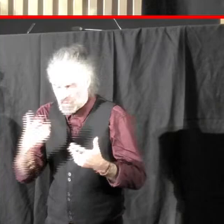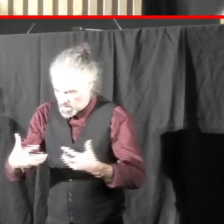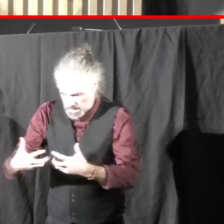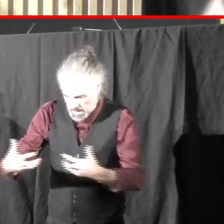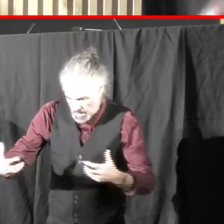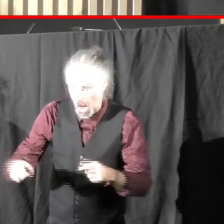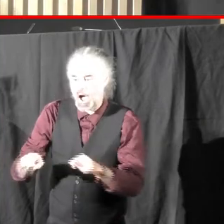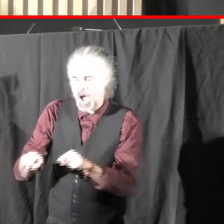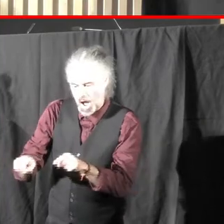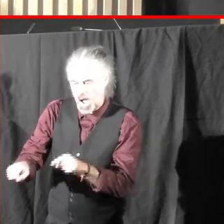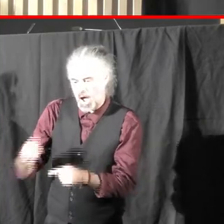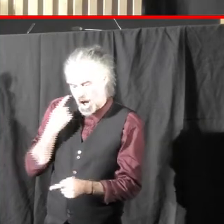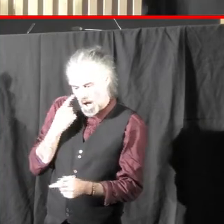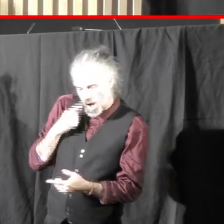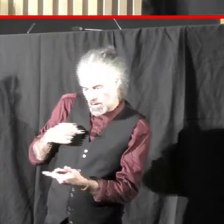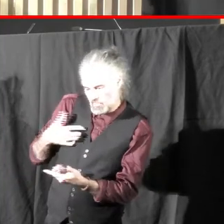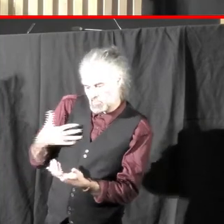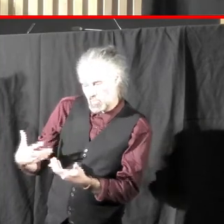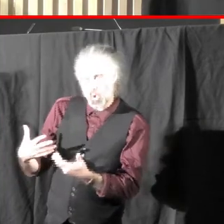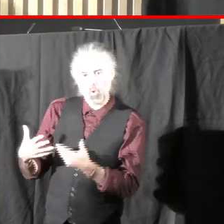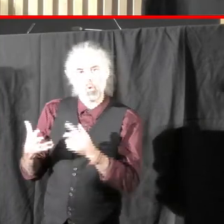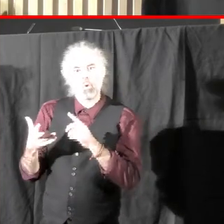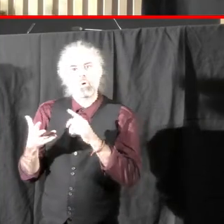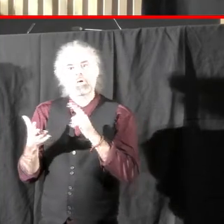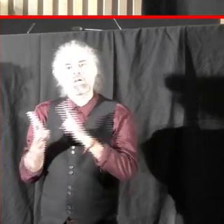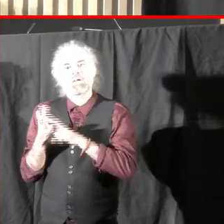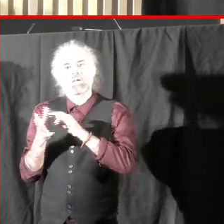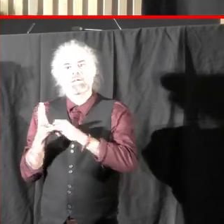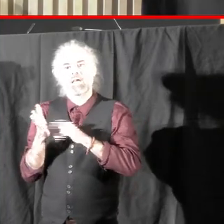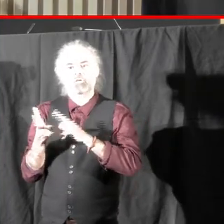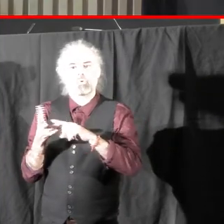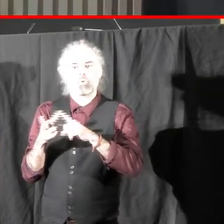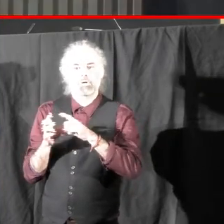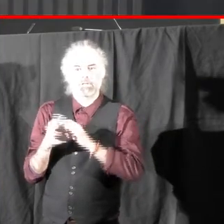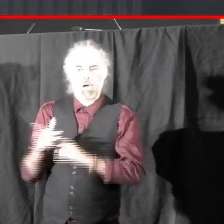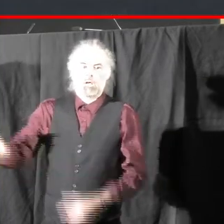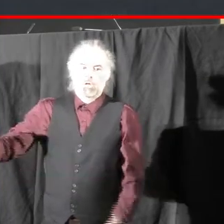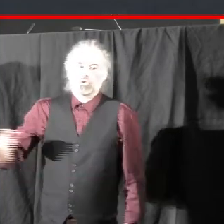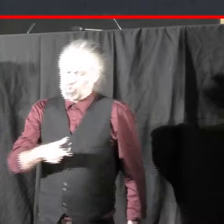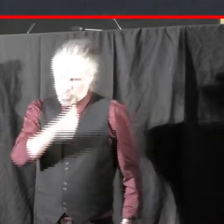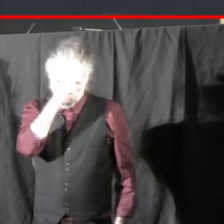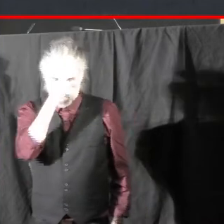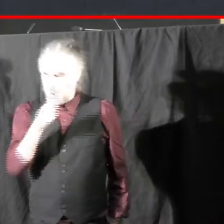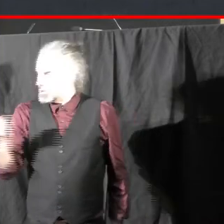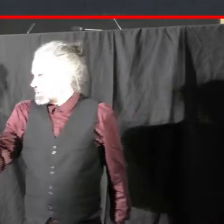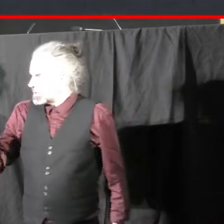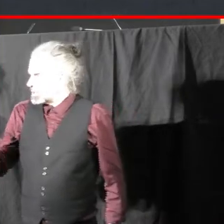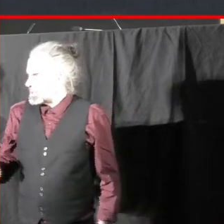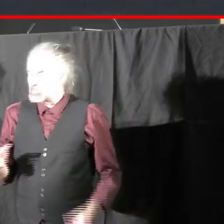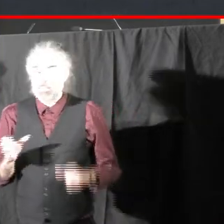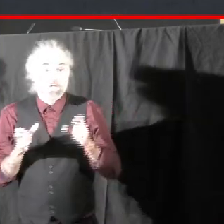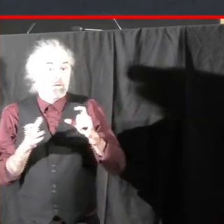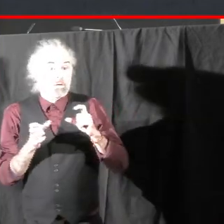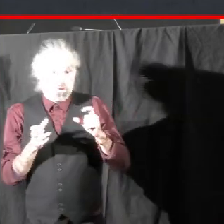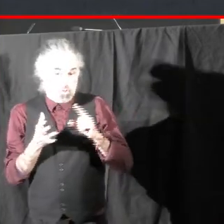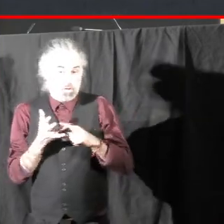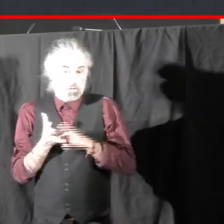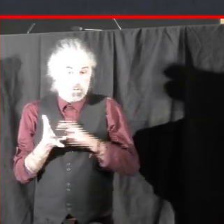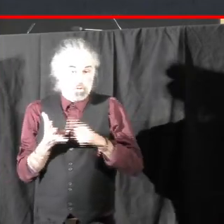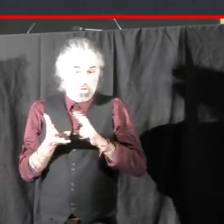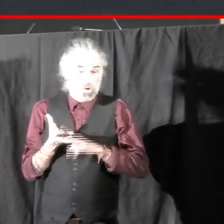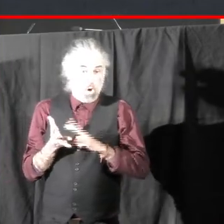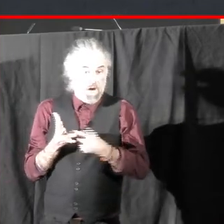develop more inputs and looking at toxicity. Regulator, you know as well as I do, yes, that the coroner came down with